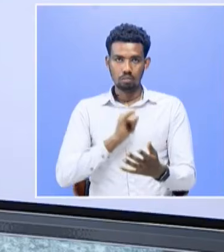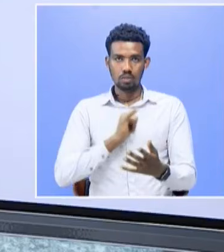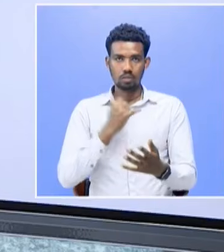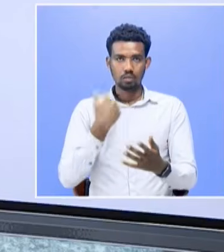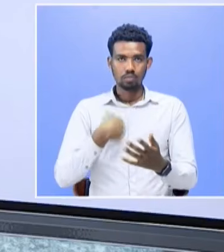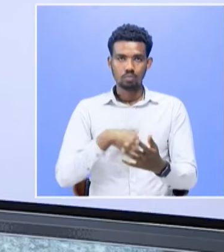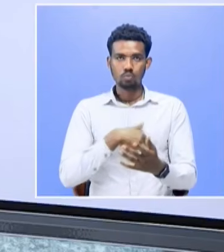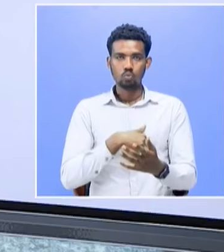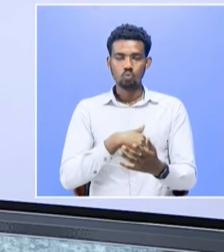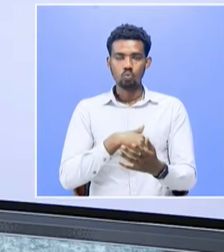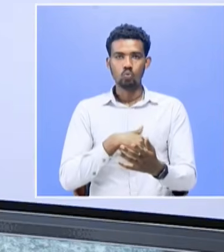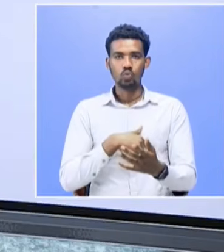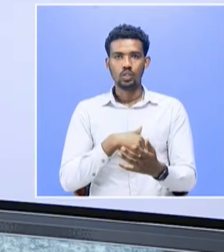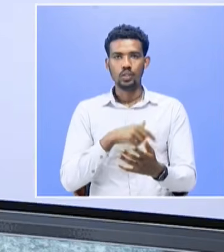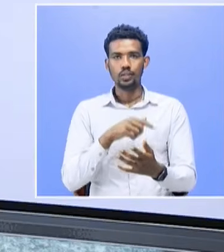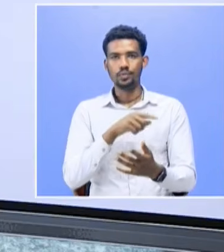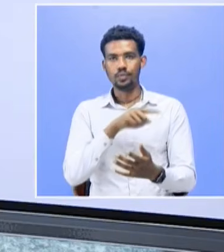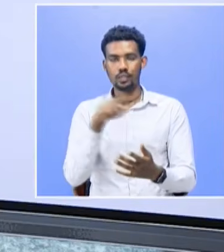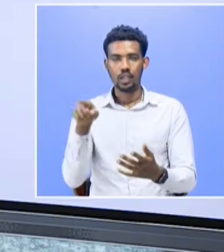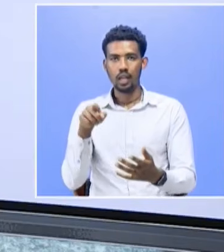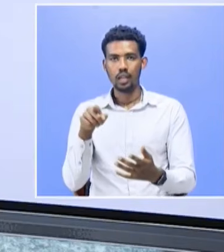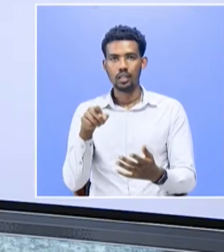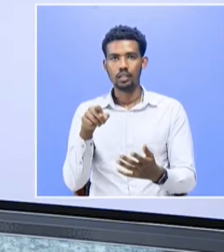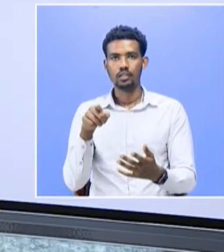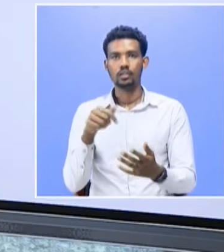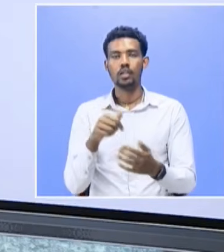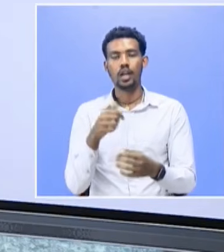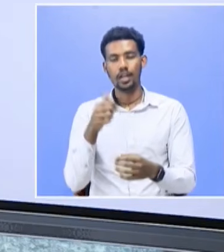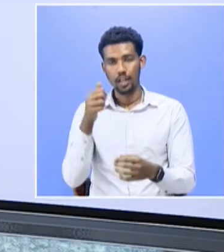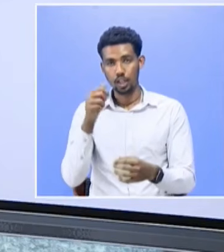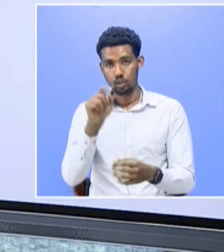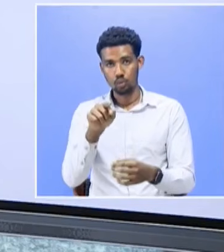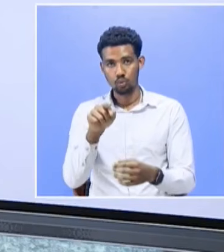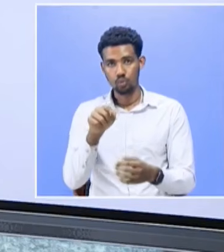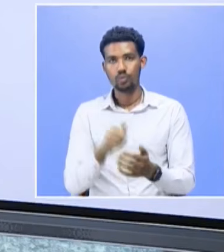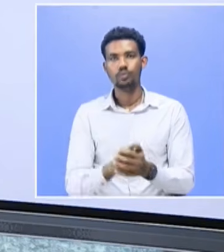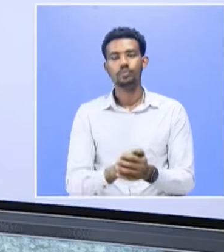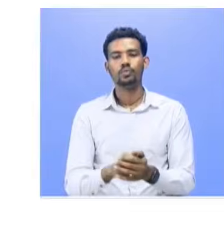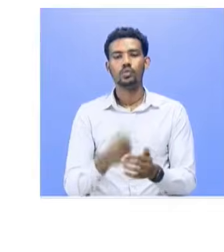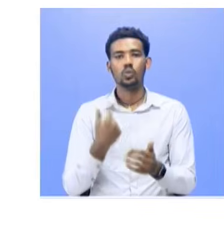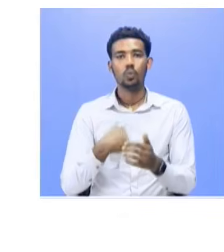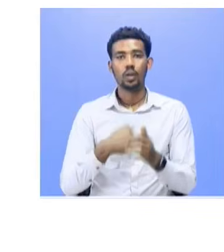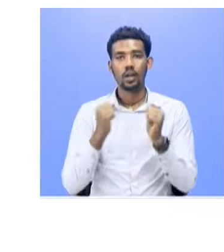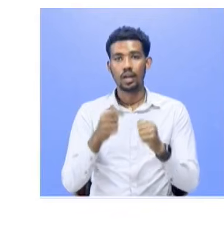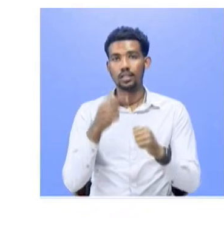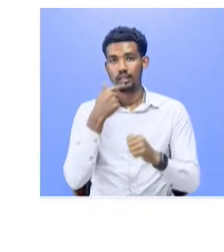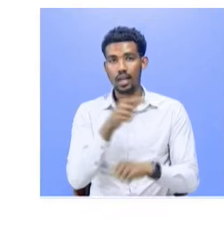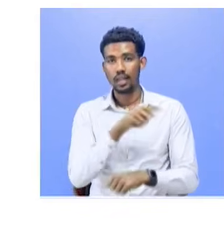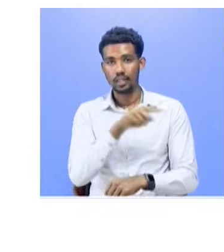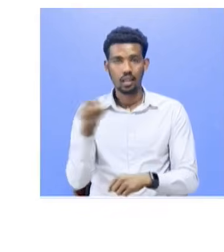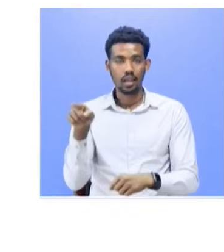we, they also, and you also. So we can say they